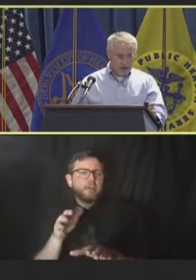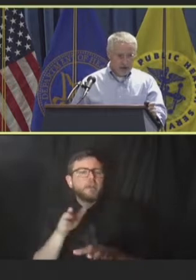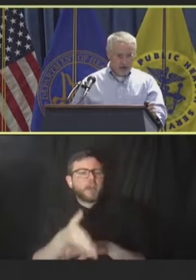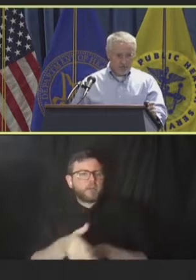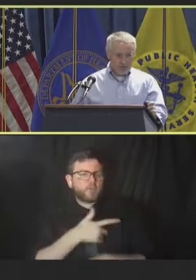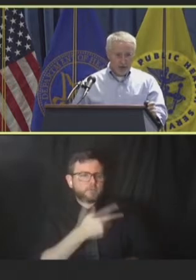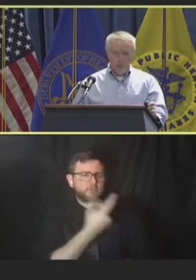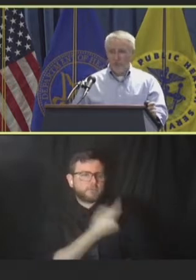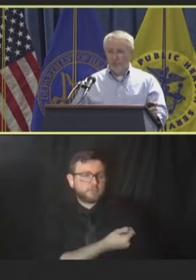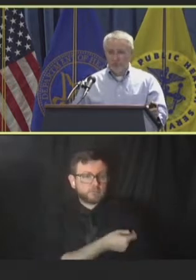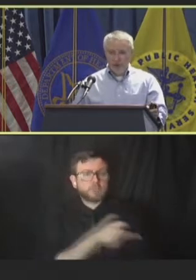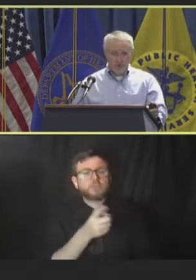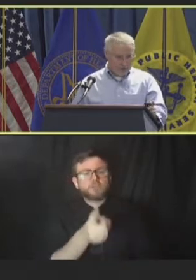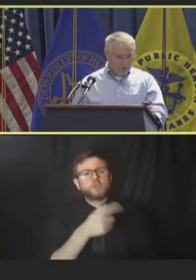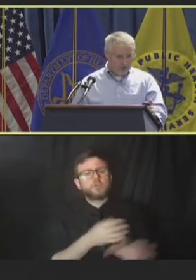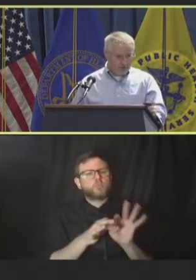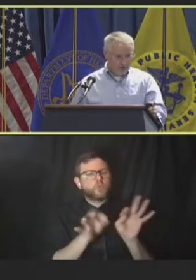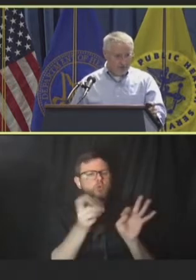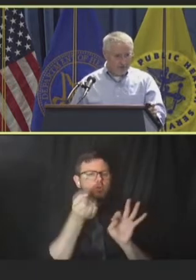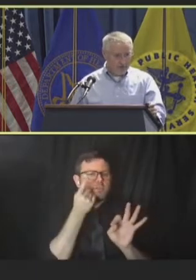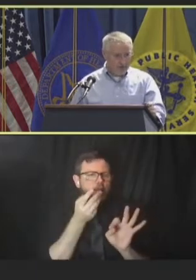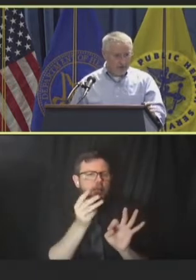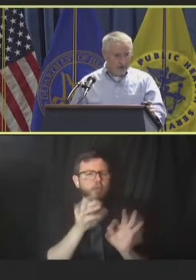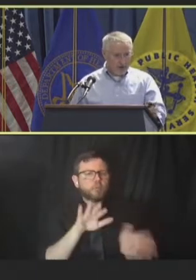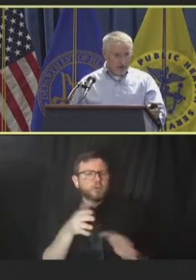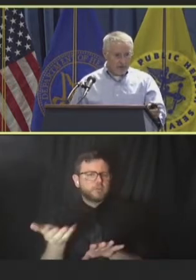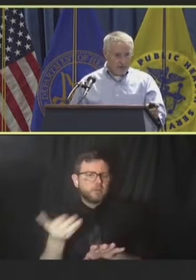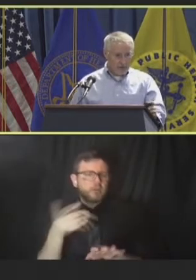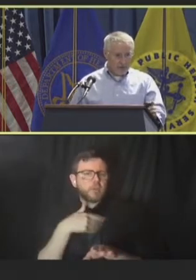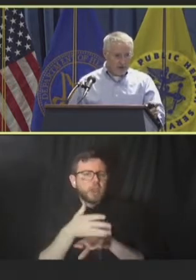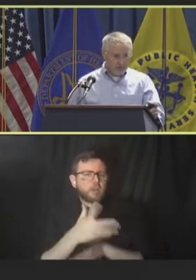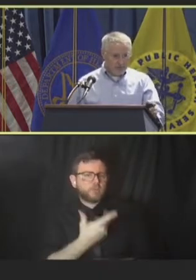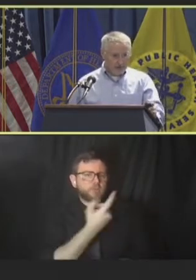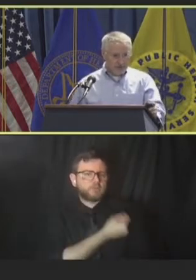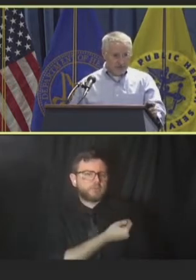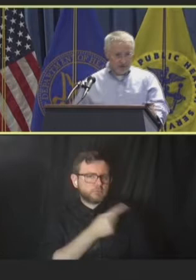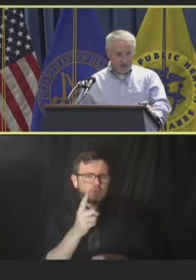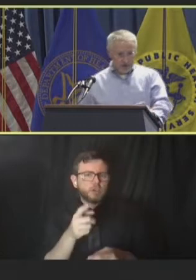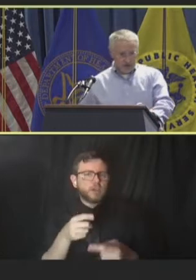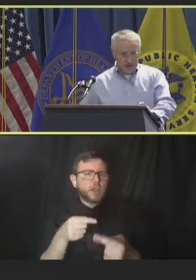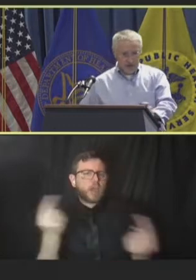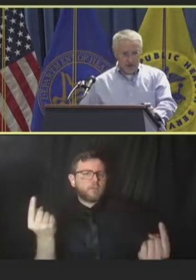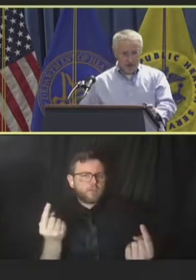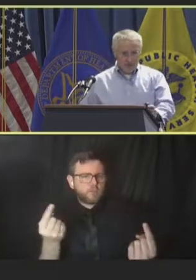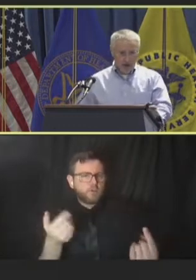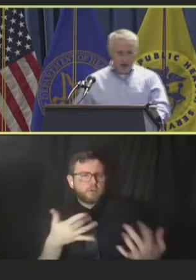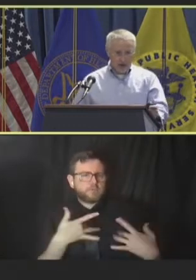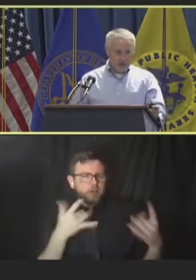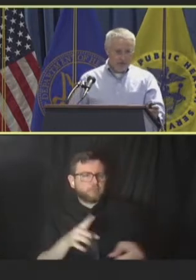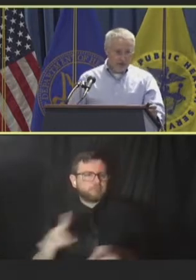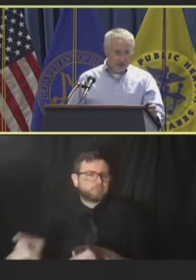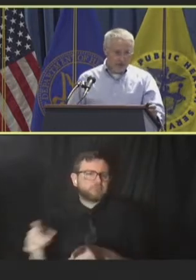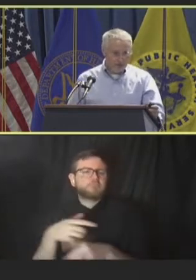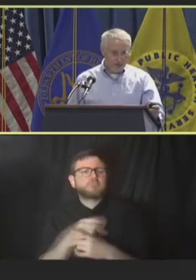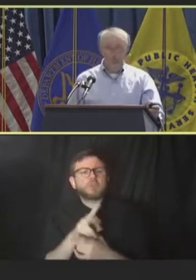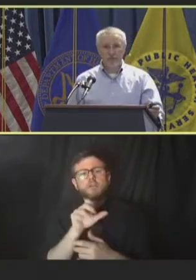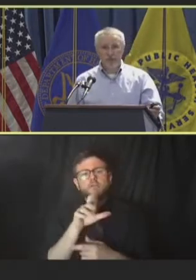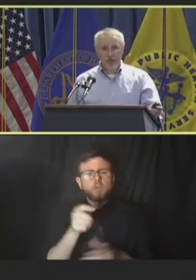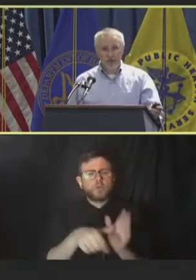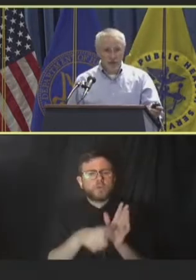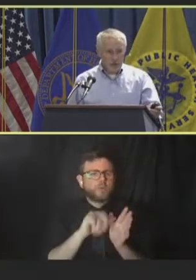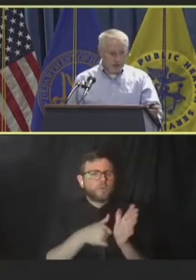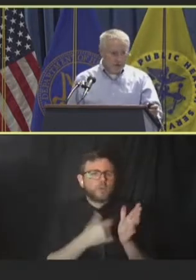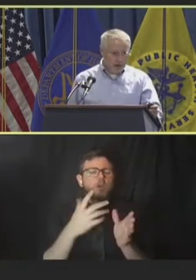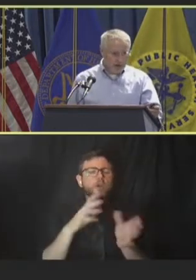mortality data as available from several different systems. And the population-based studies conducted to date have not identified increased risk of